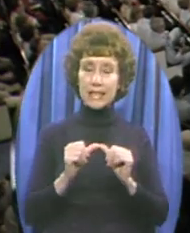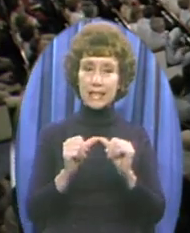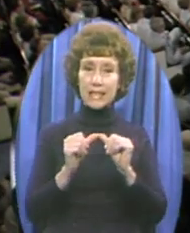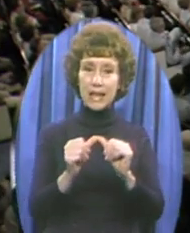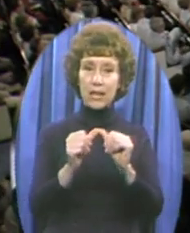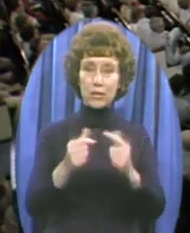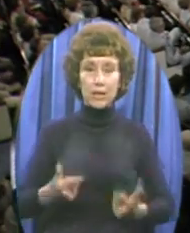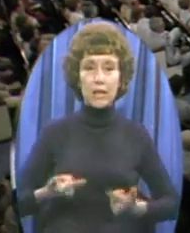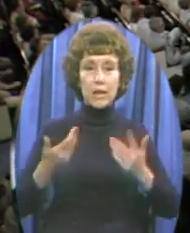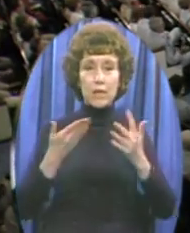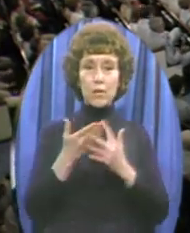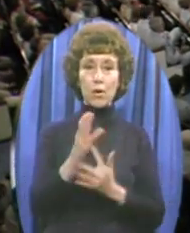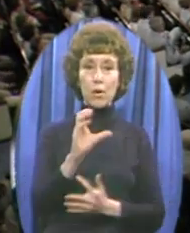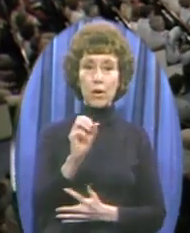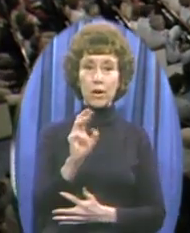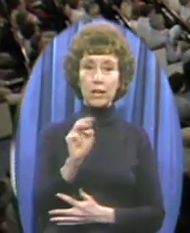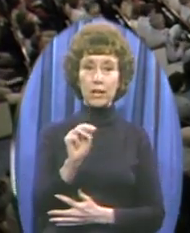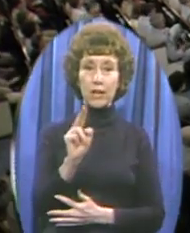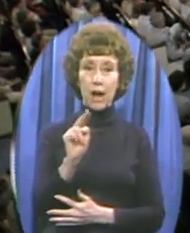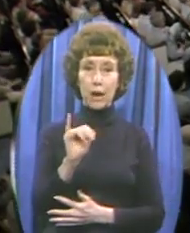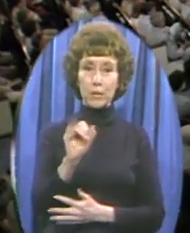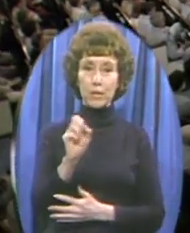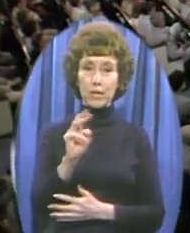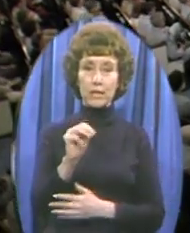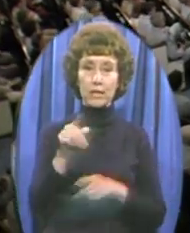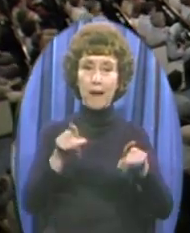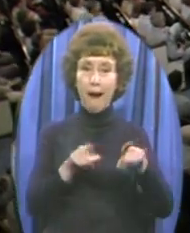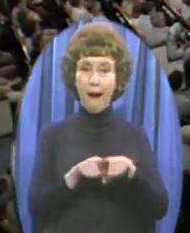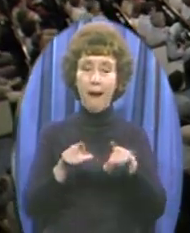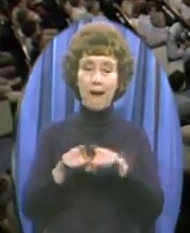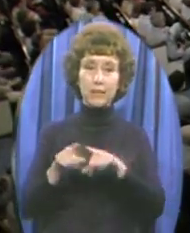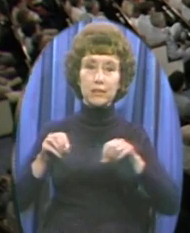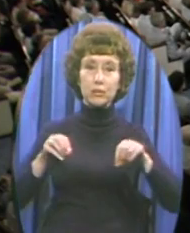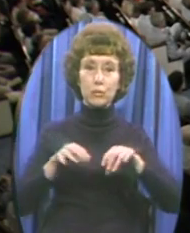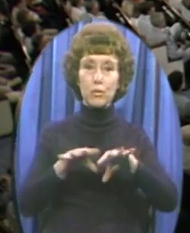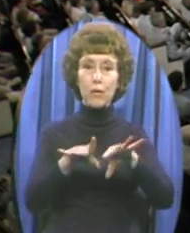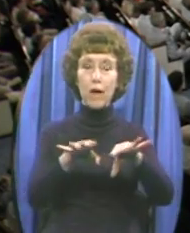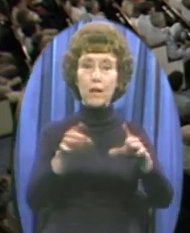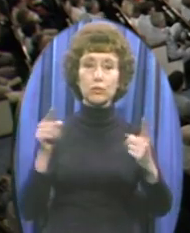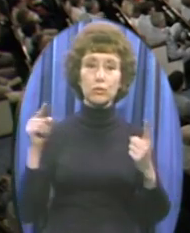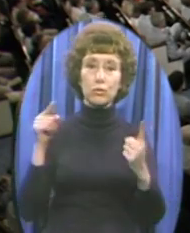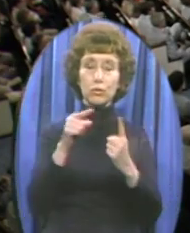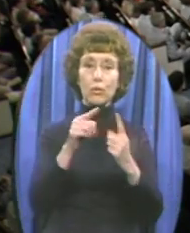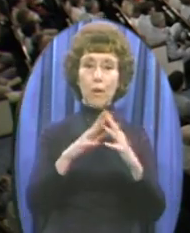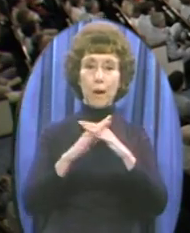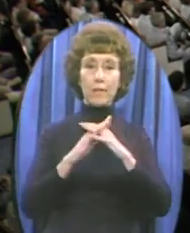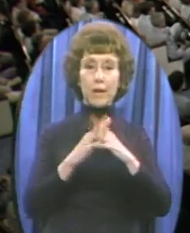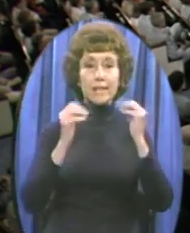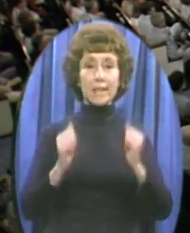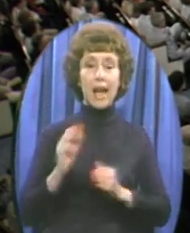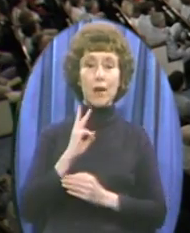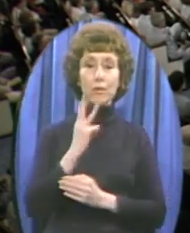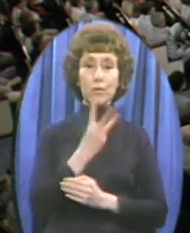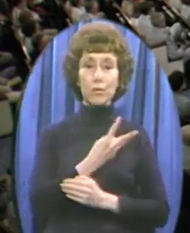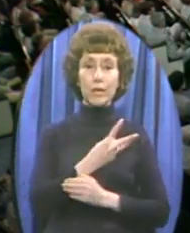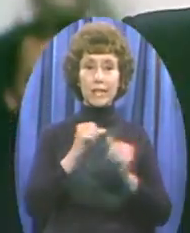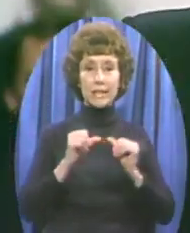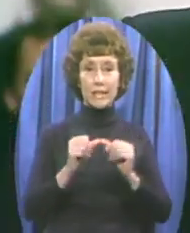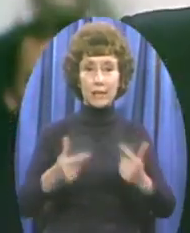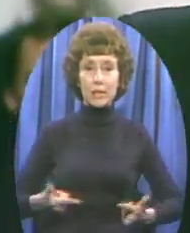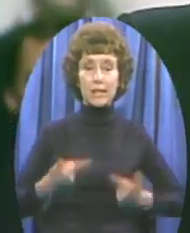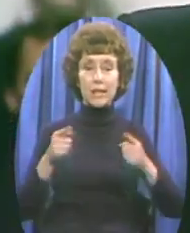to our shores? Can we, during this decade of destiny, the 1980s, survive as a free